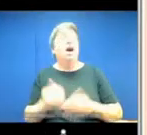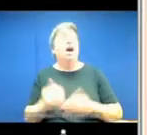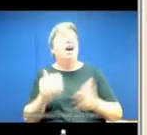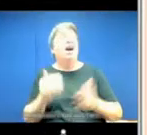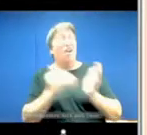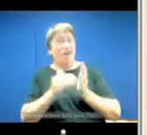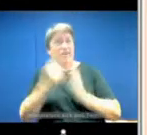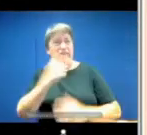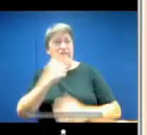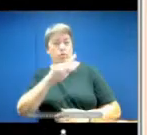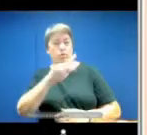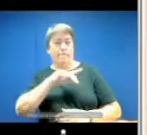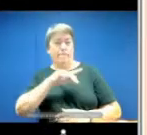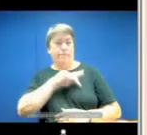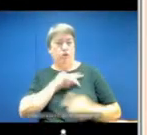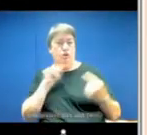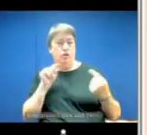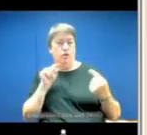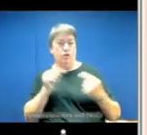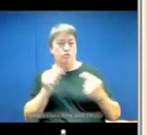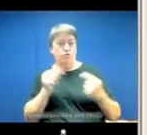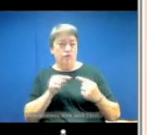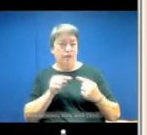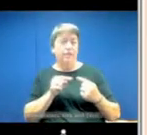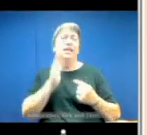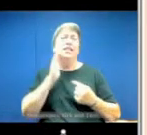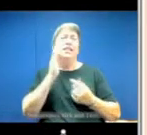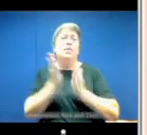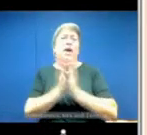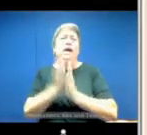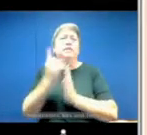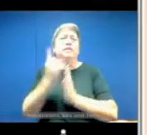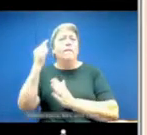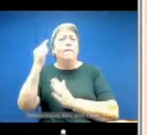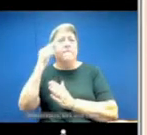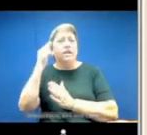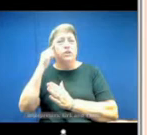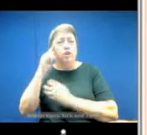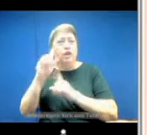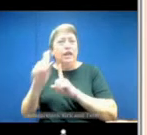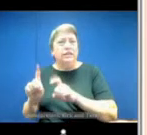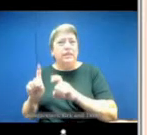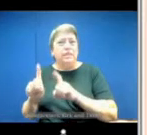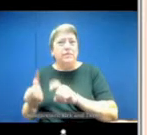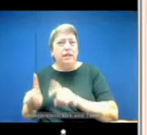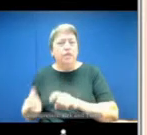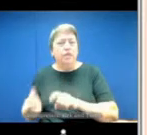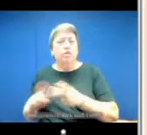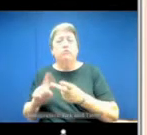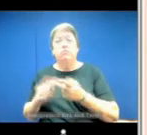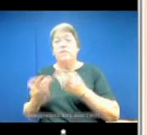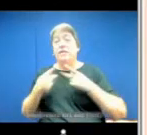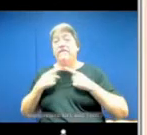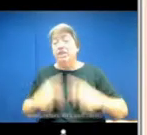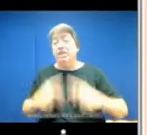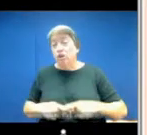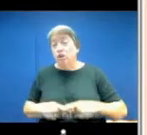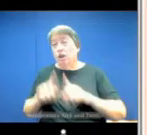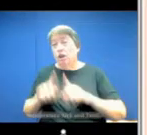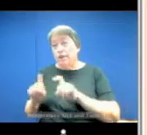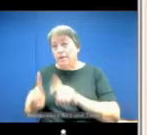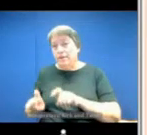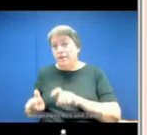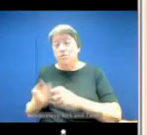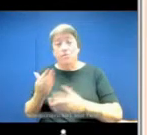requests for mental and physical examination. You may have interpreted in your experience where a